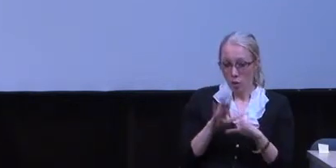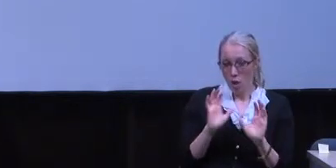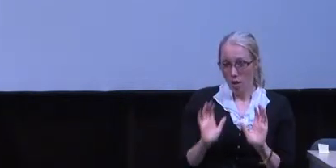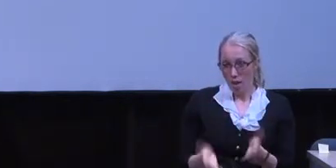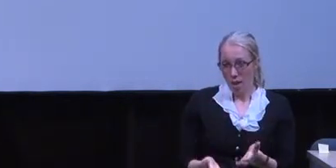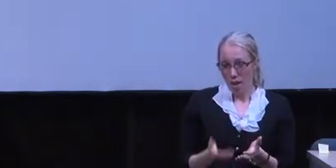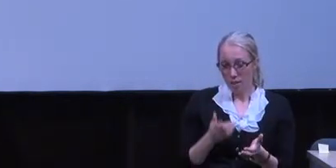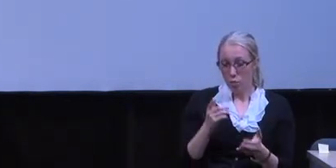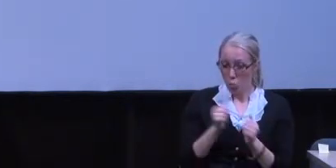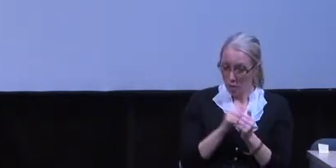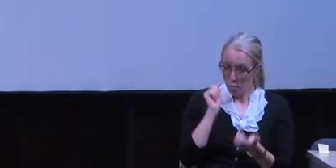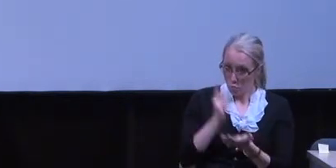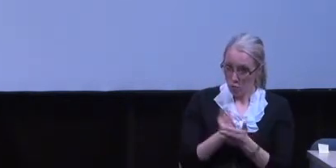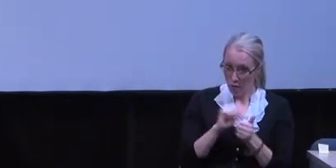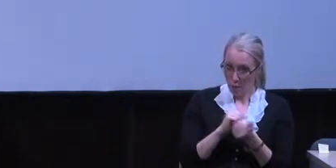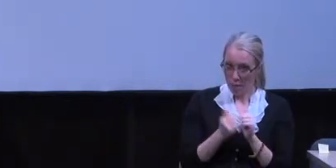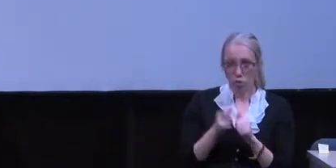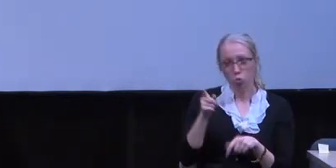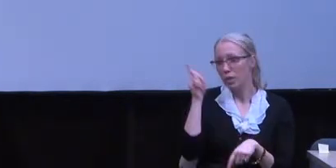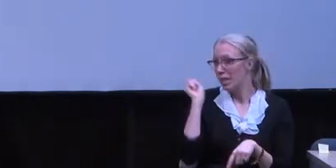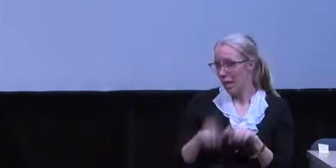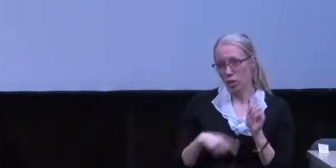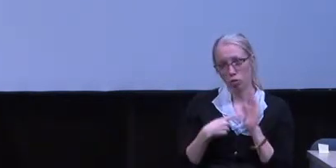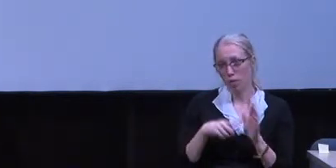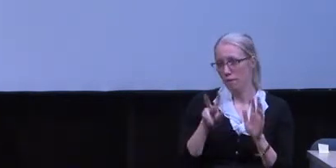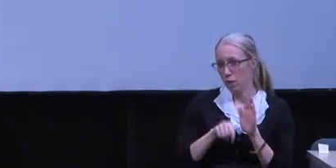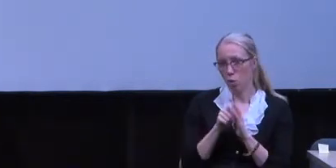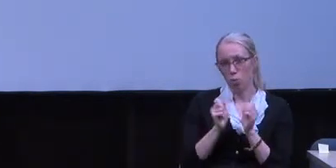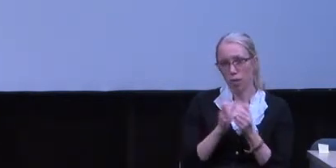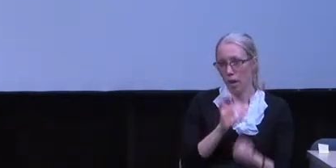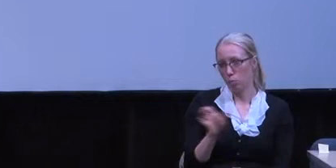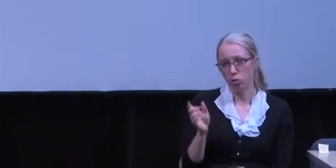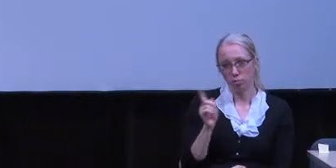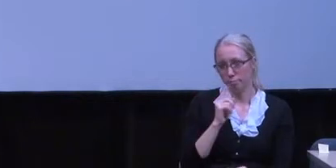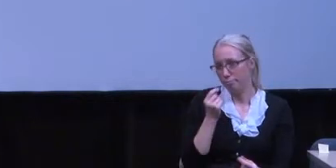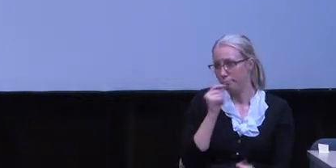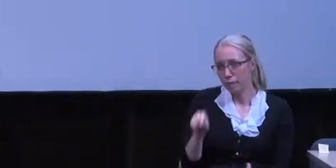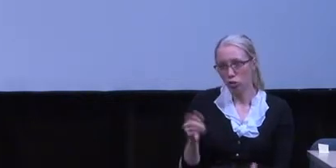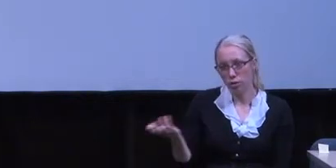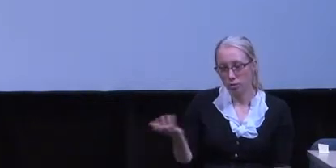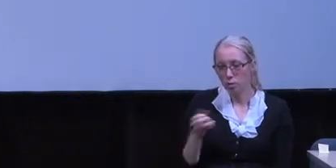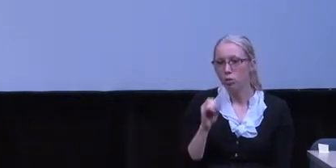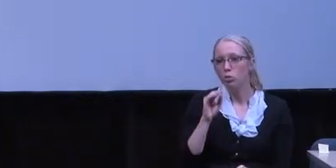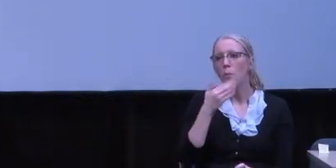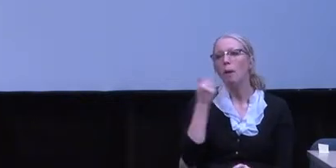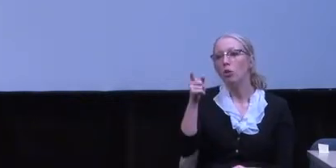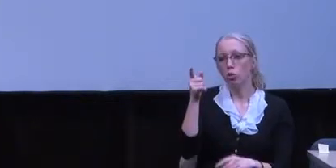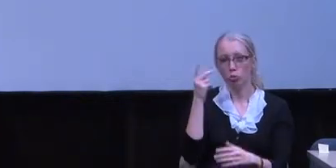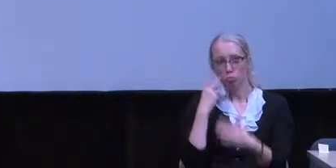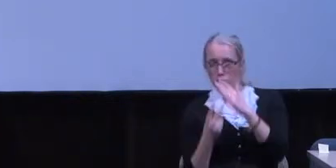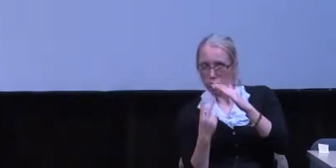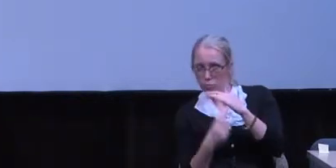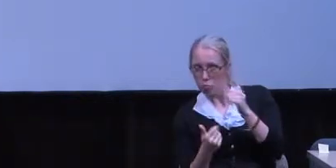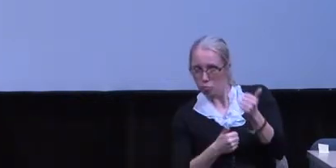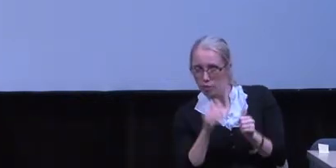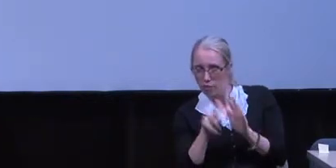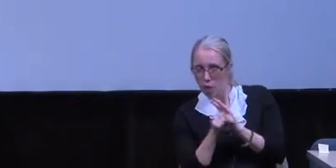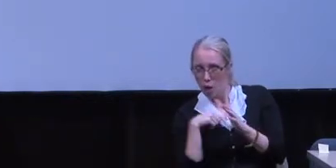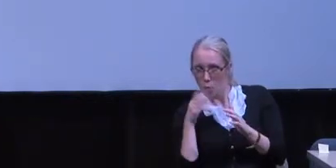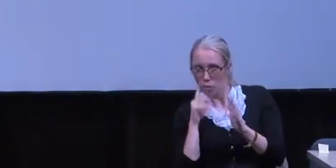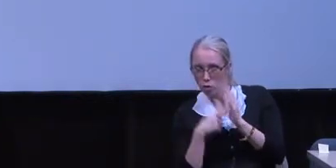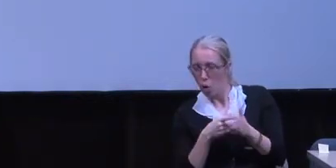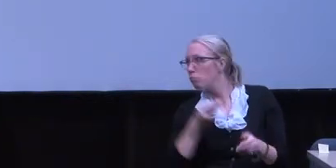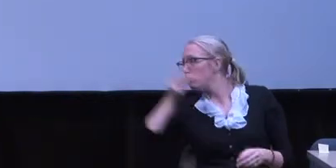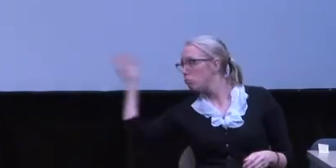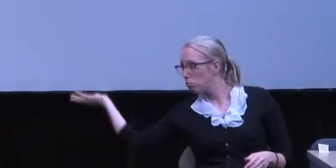any videos unless they're closed captioned. So it's great to build this in like a forward thinking so that we have time to get those